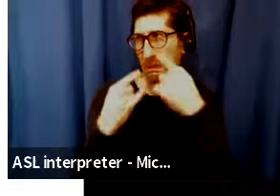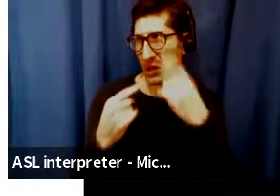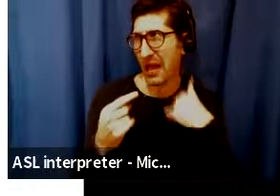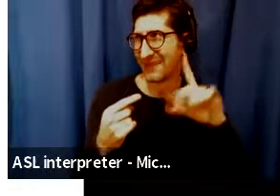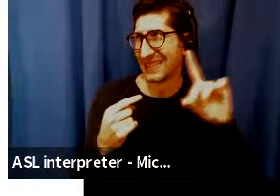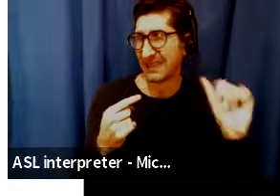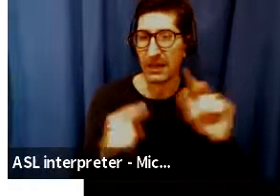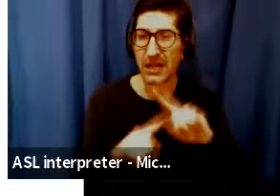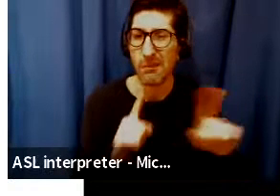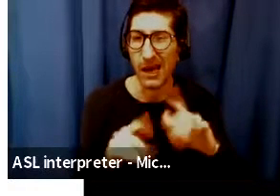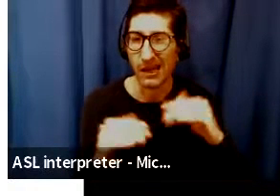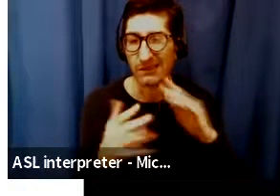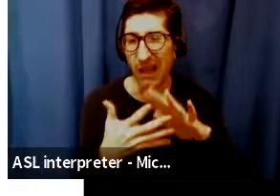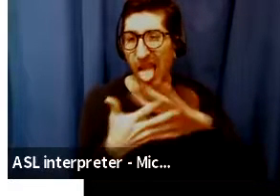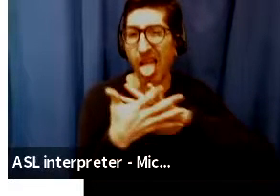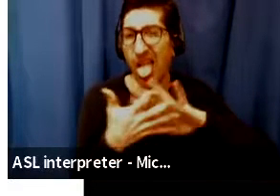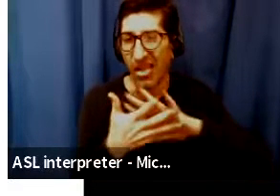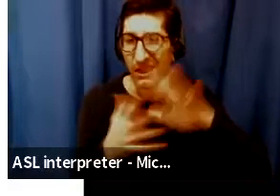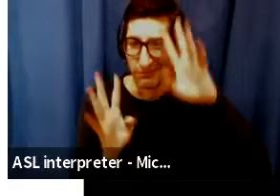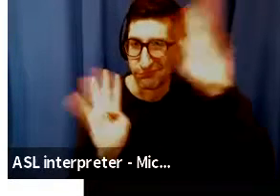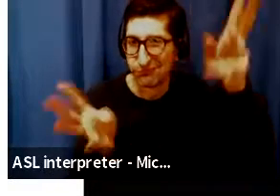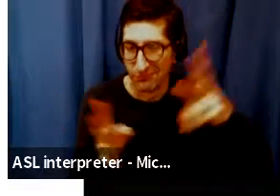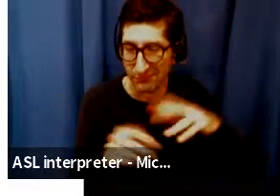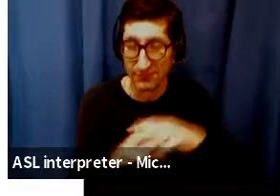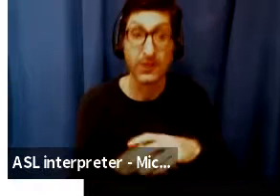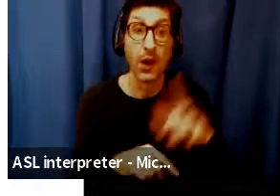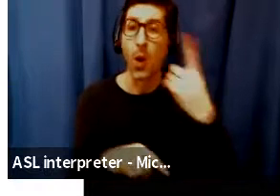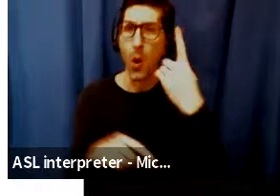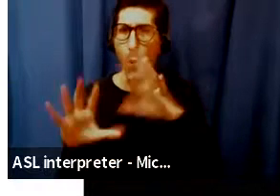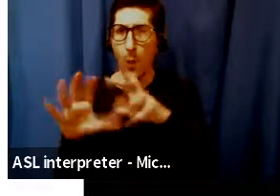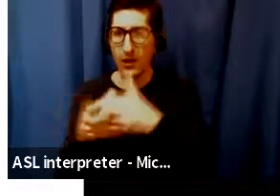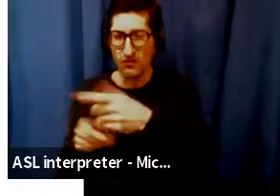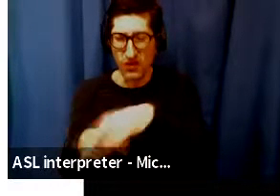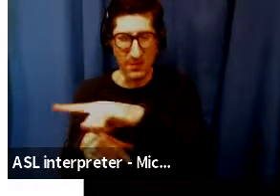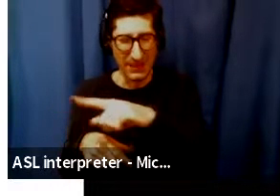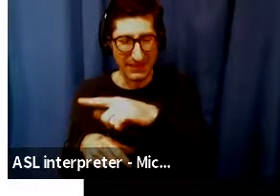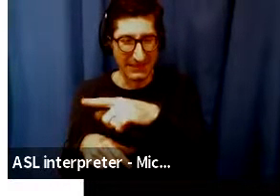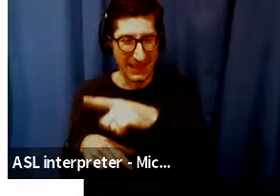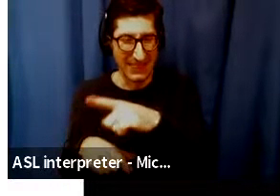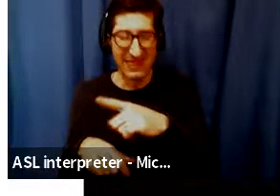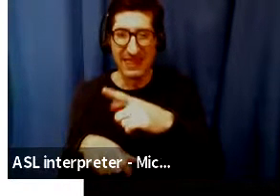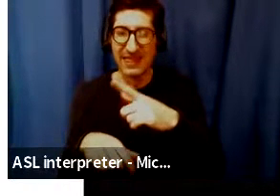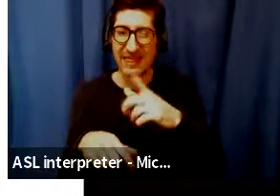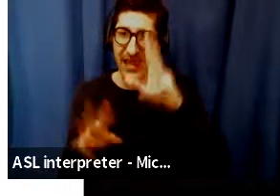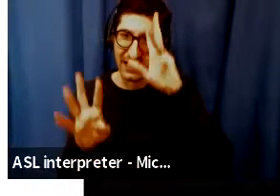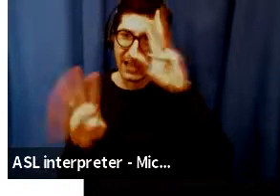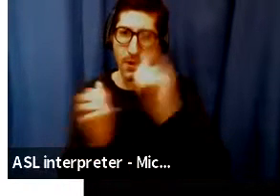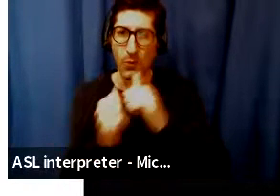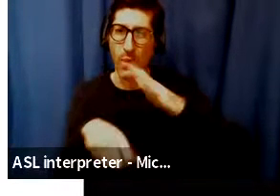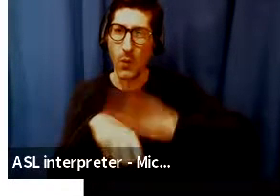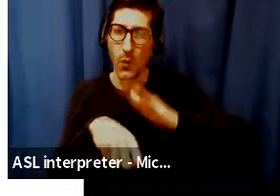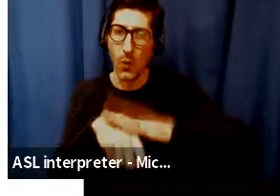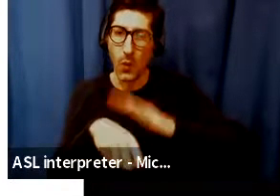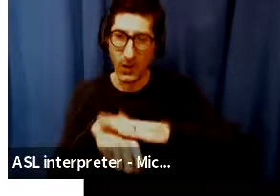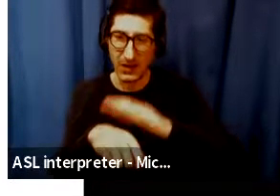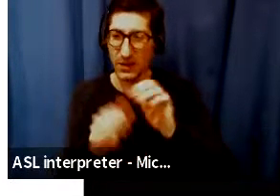so, in fact, there was one group that came out with a warning with the Department of Justice phone number and seal on it, which